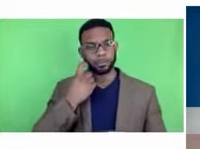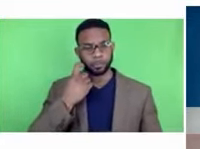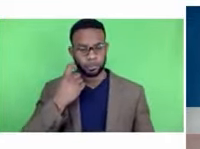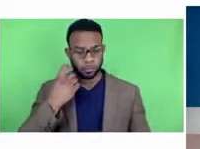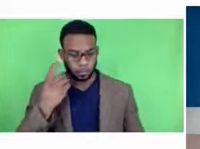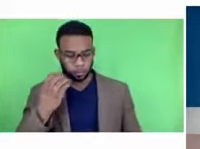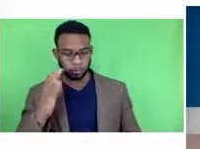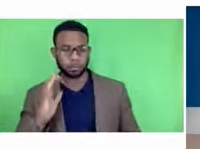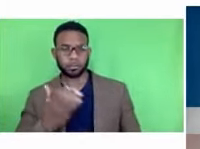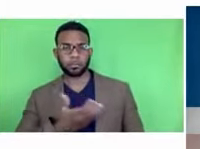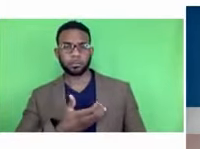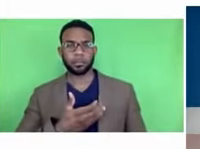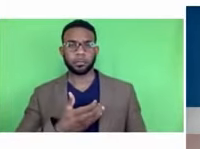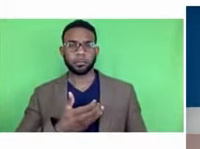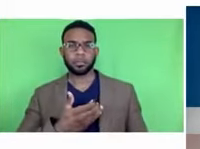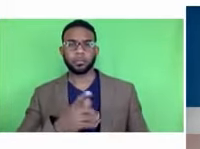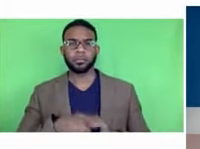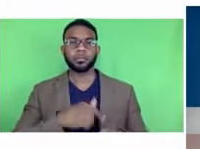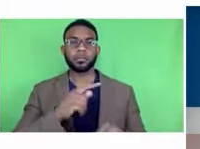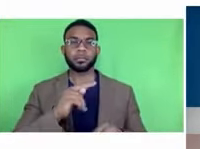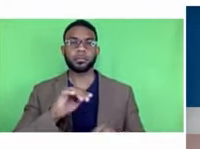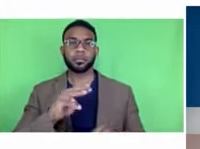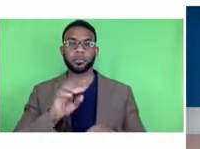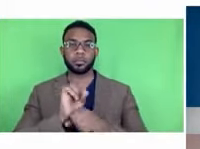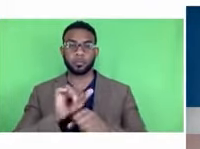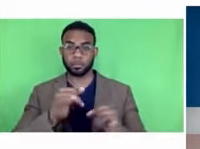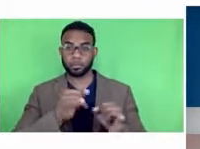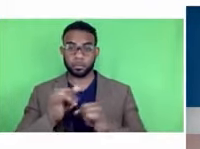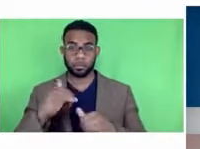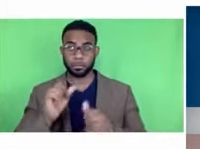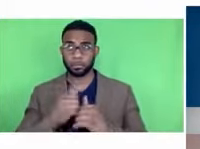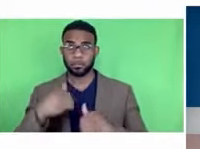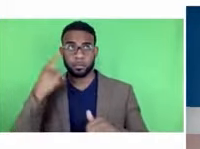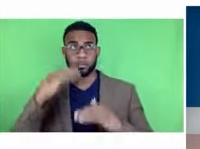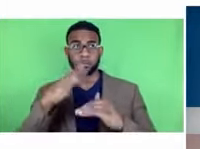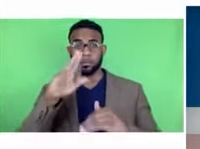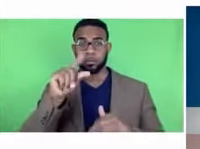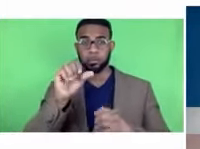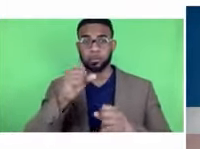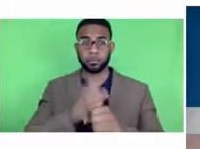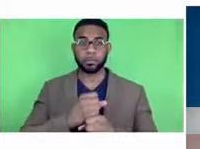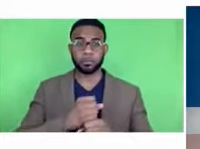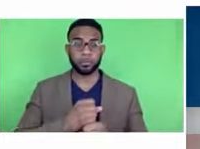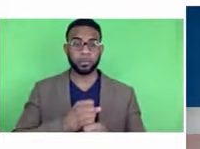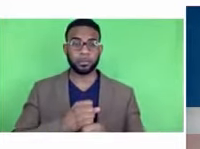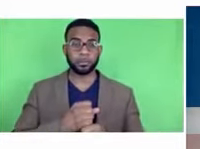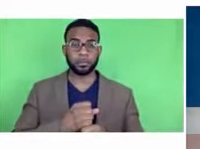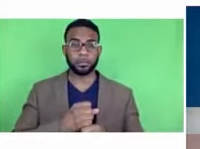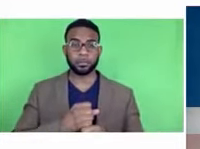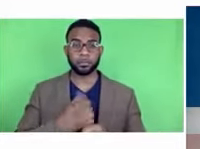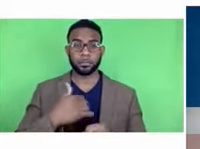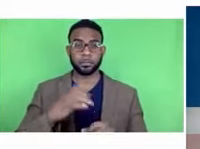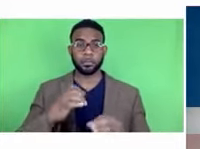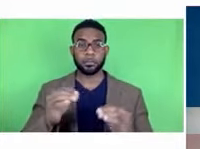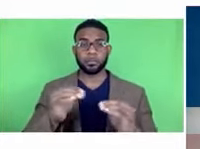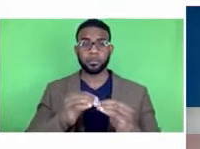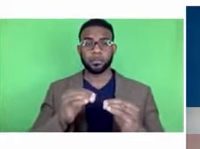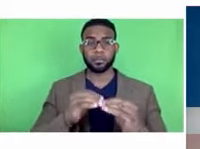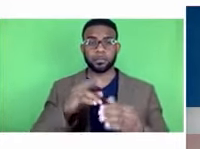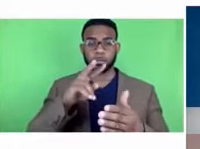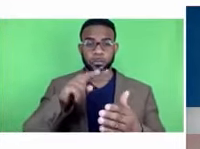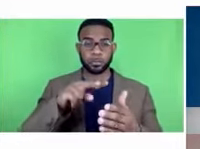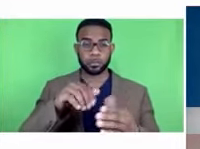our longer term employees. This individual has been with us for over 20 years and we've been doing more reading in